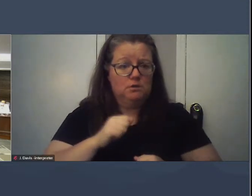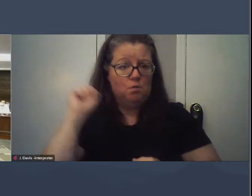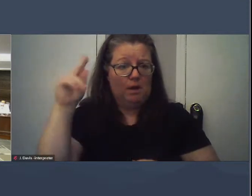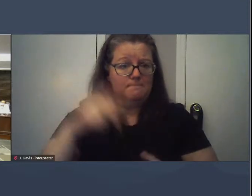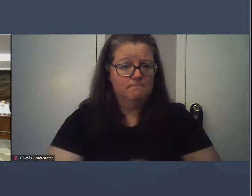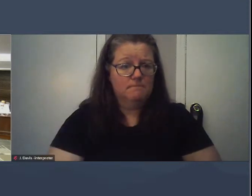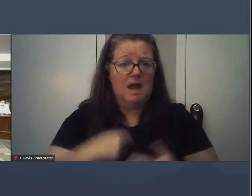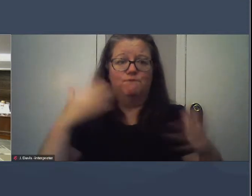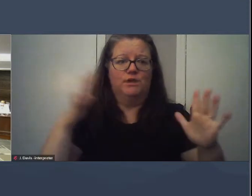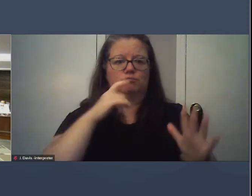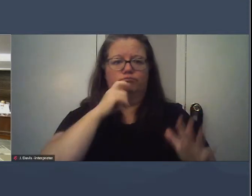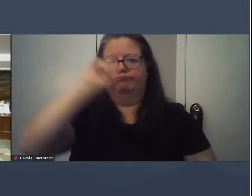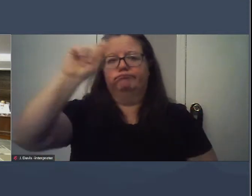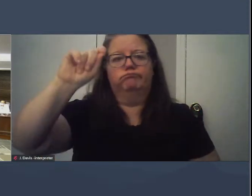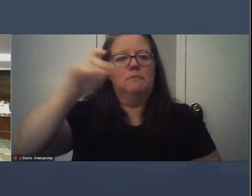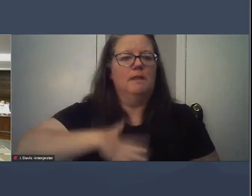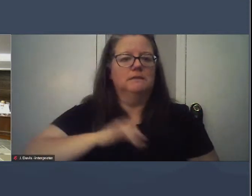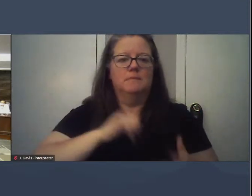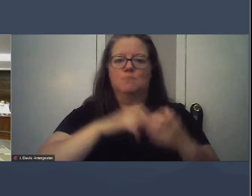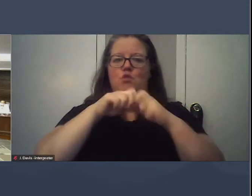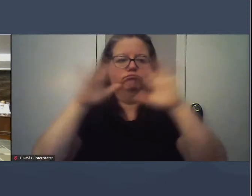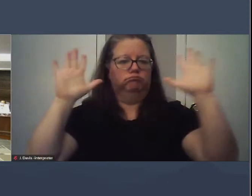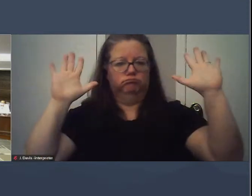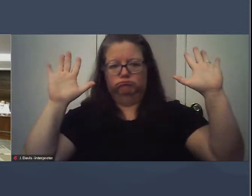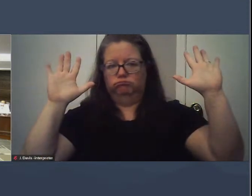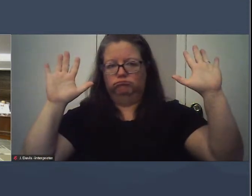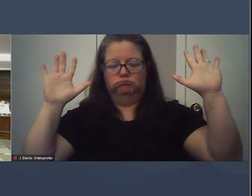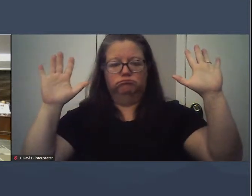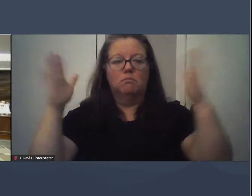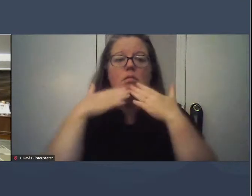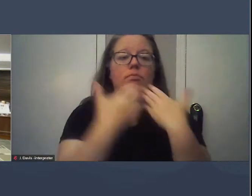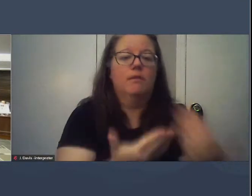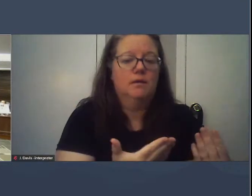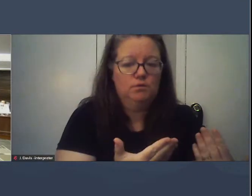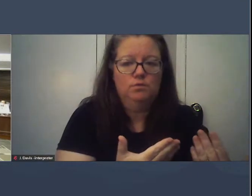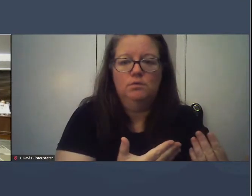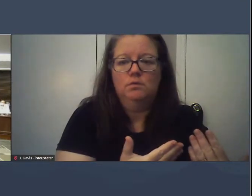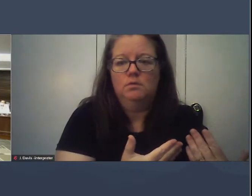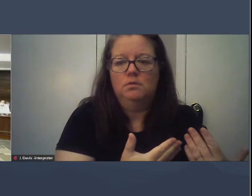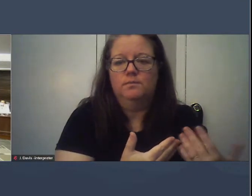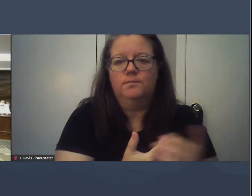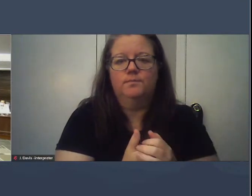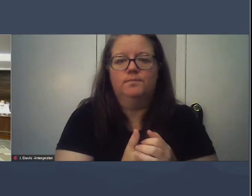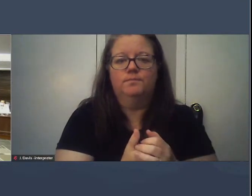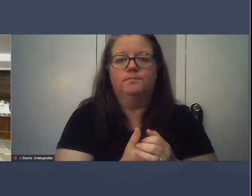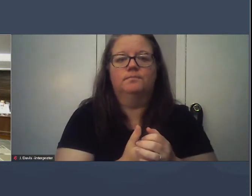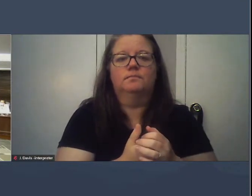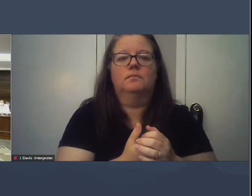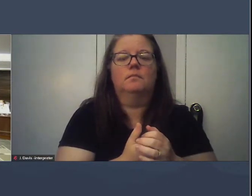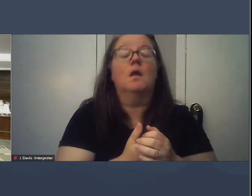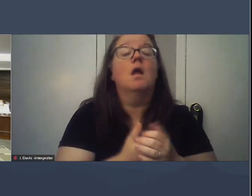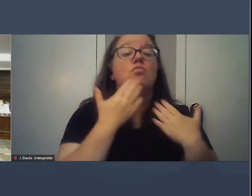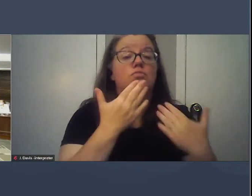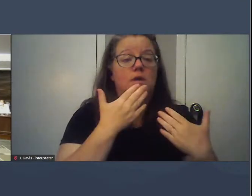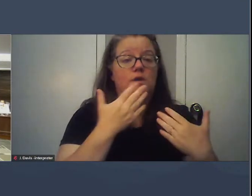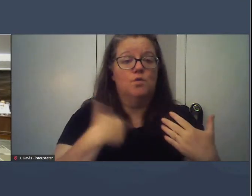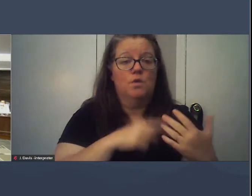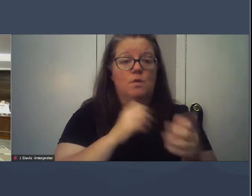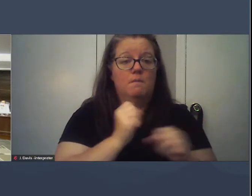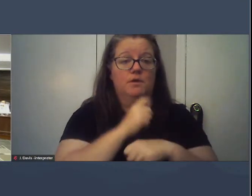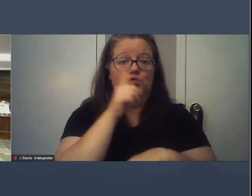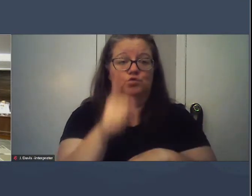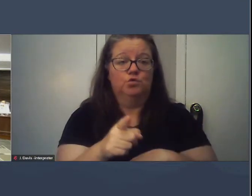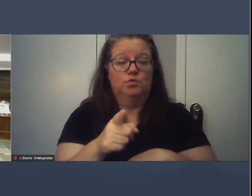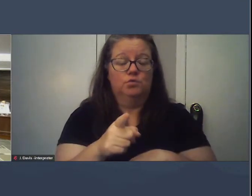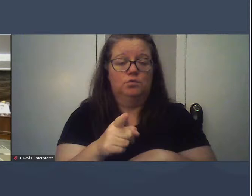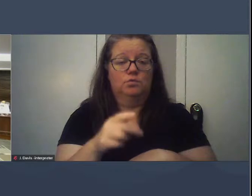through. That's my issue. Okay, thank you. I have to take care of people in the Thank you. We'll make sure that the